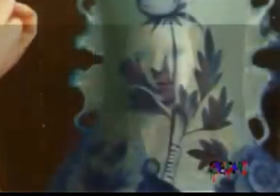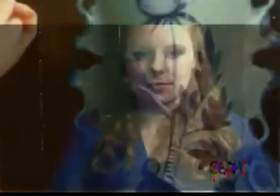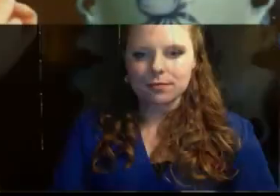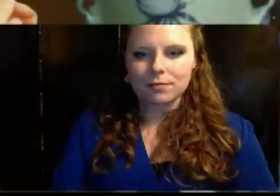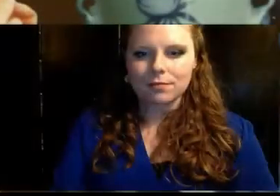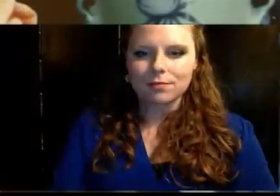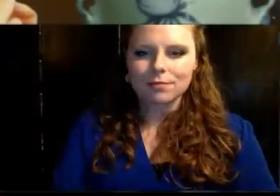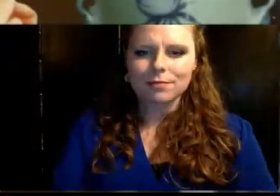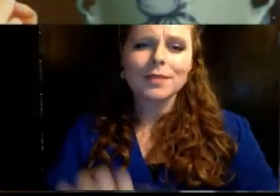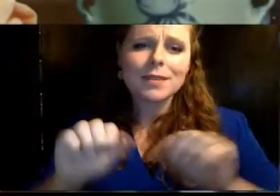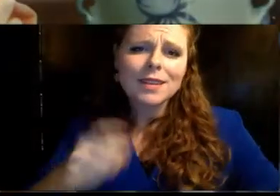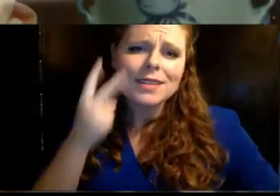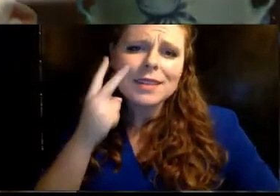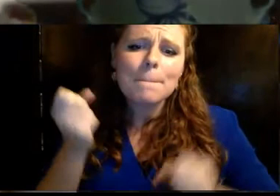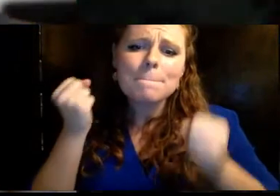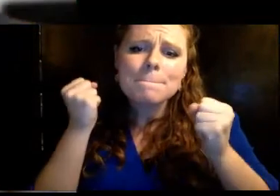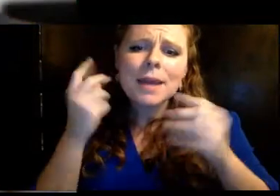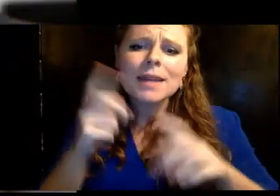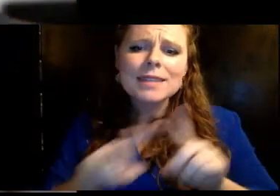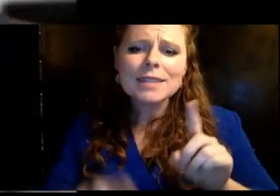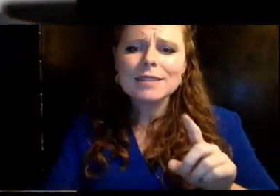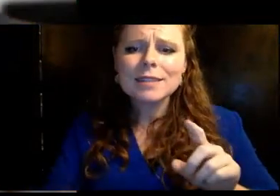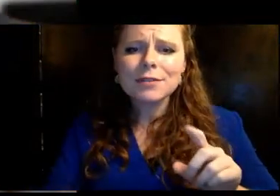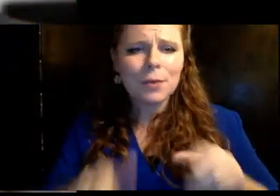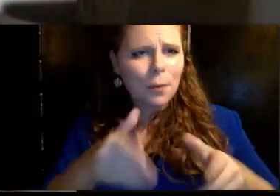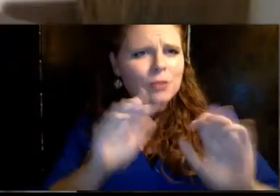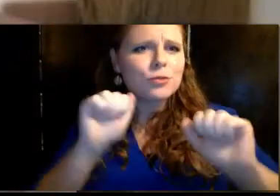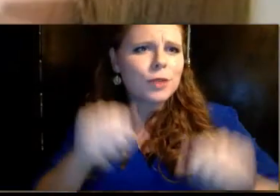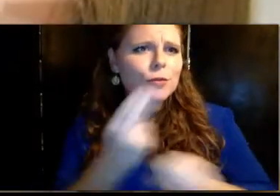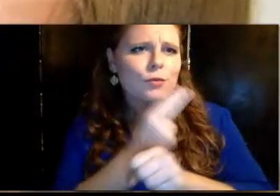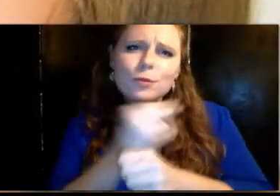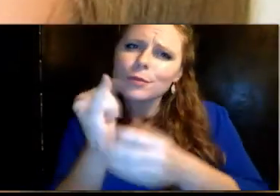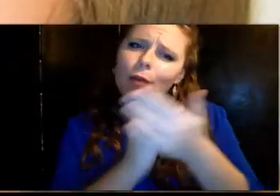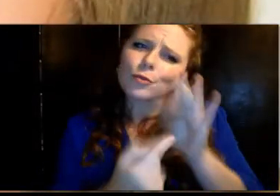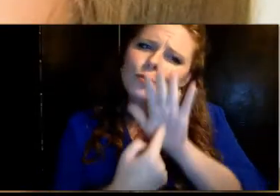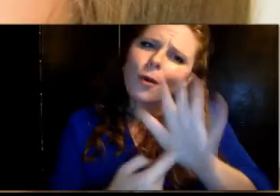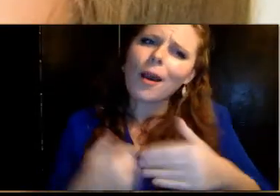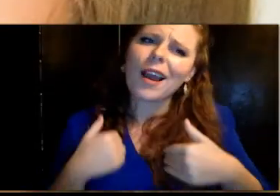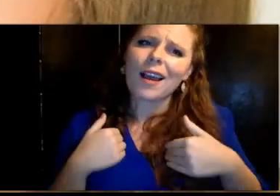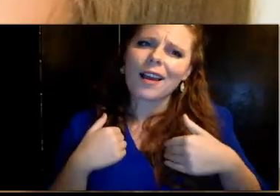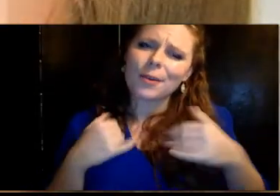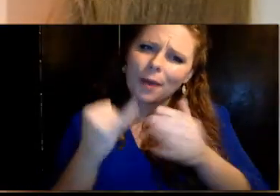As you can see, there are many ways in art to use still life to express your ideas. These